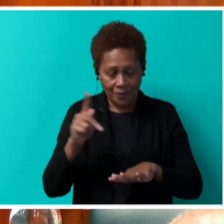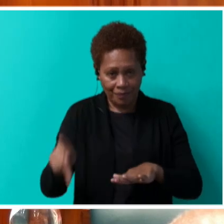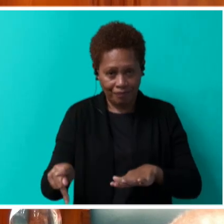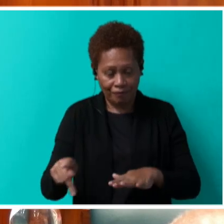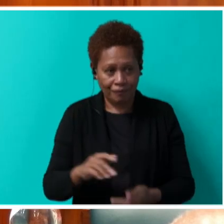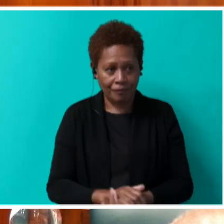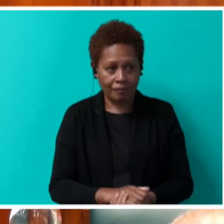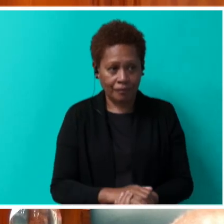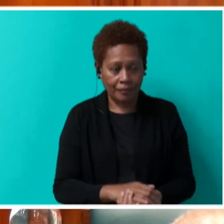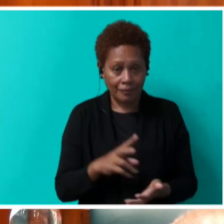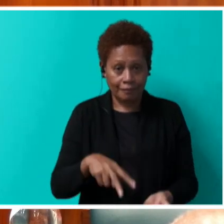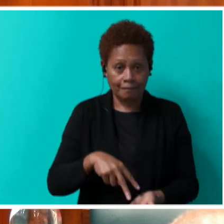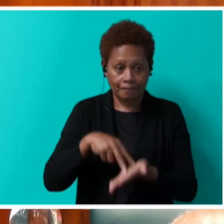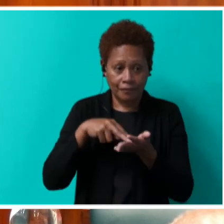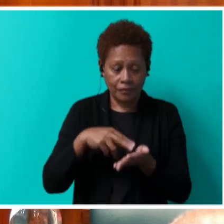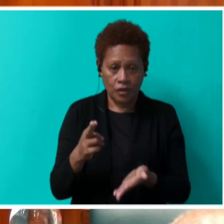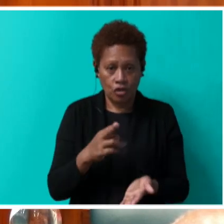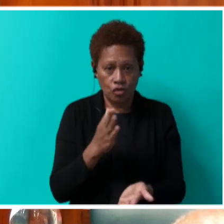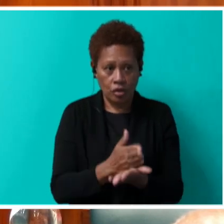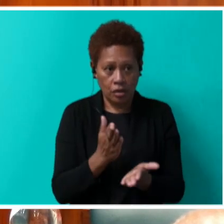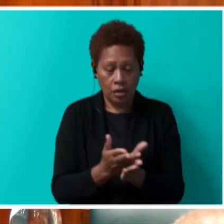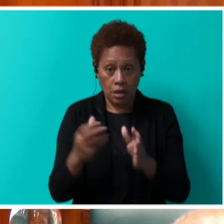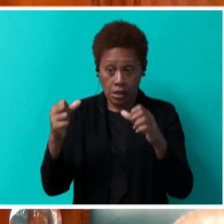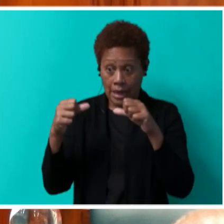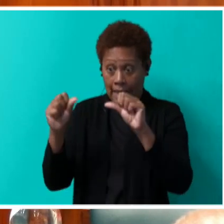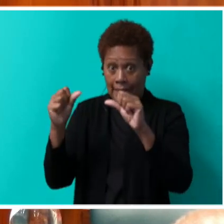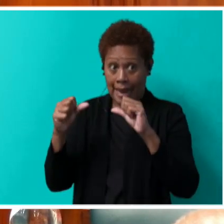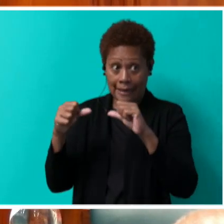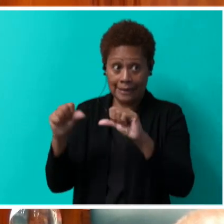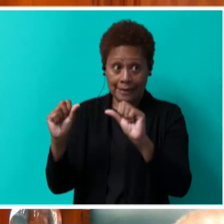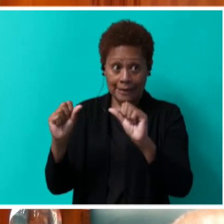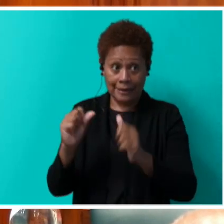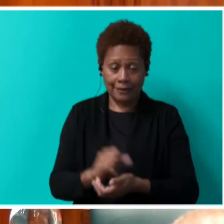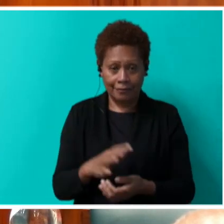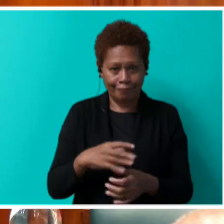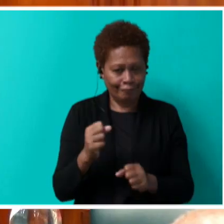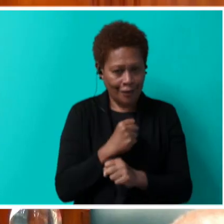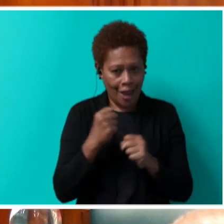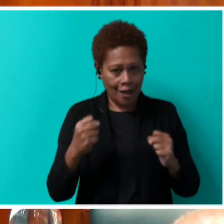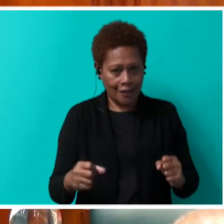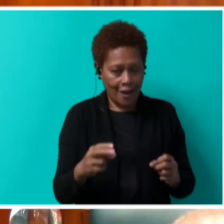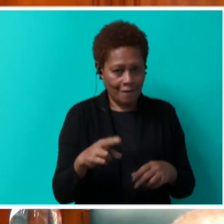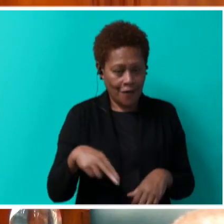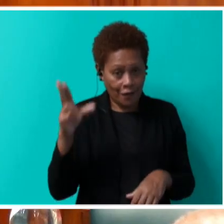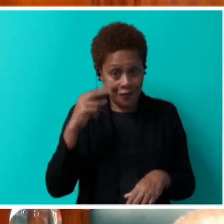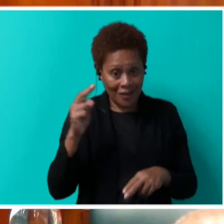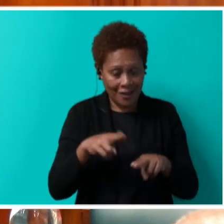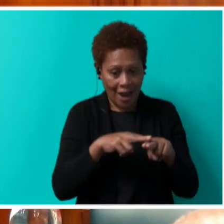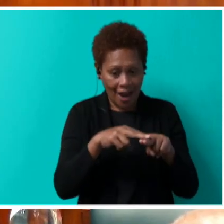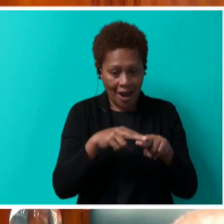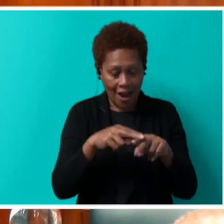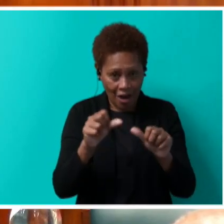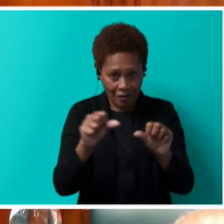Today I rise to share an achievement that embodies the very best of Fijians' agriculture, enterprise, and